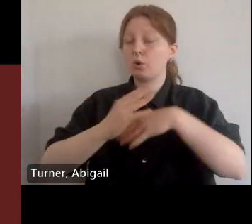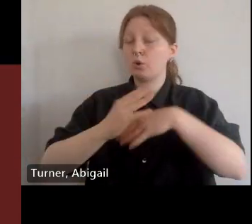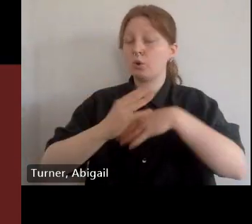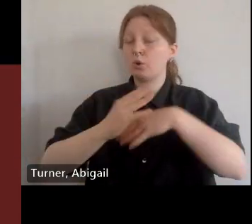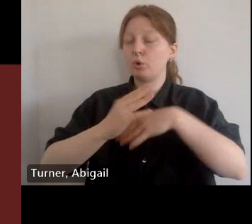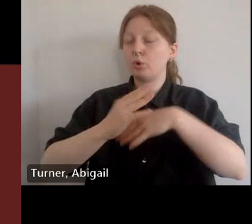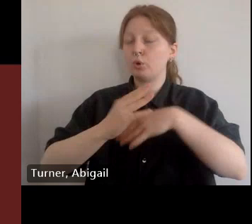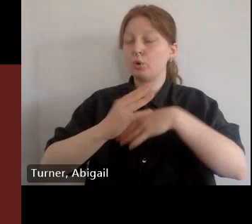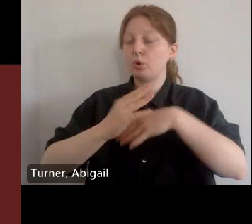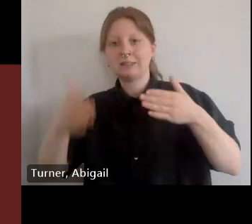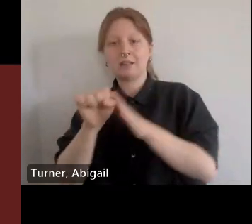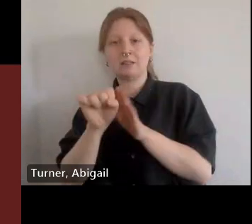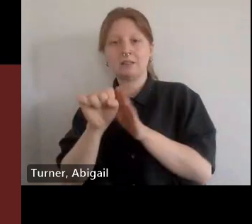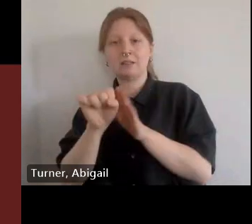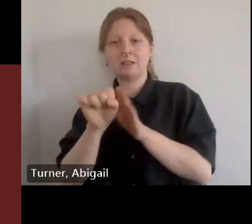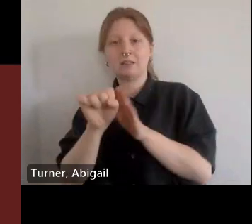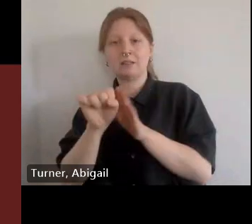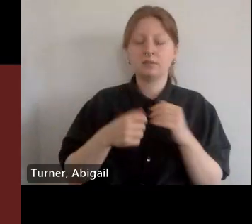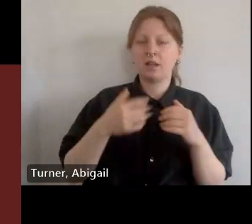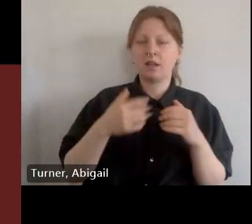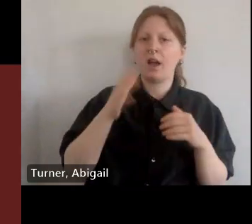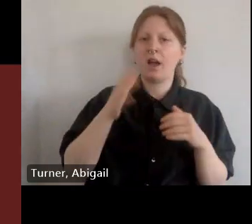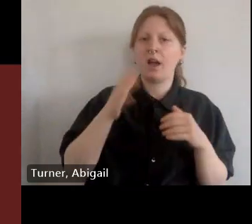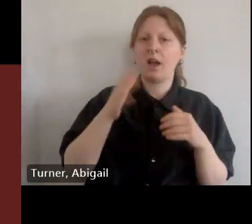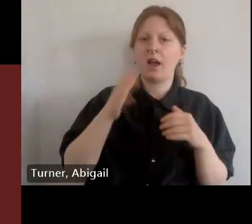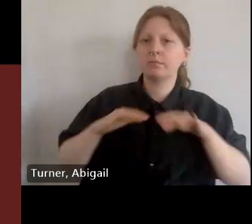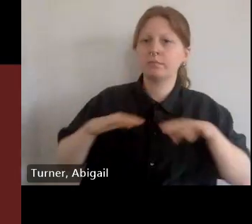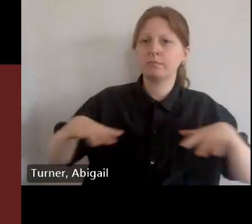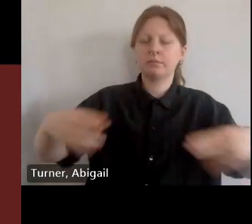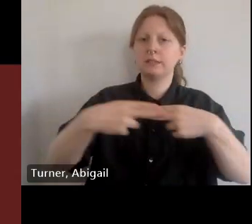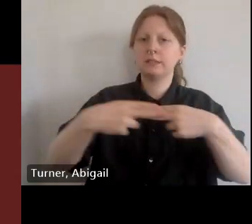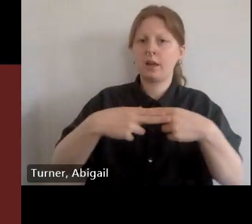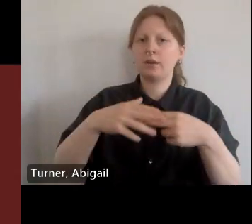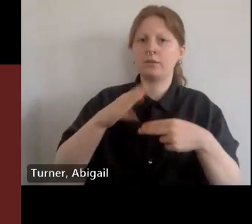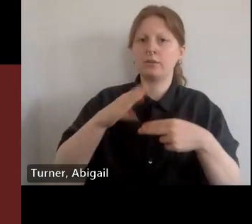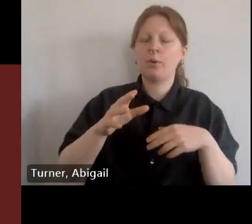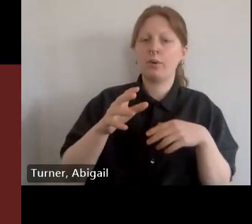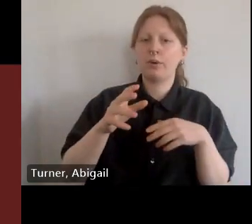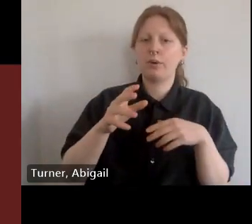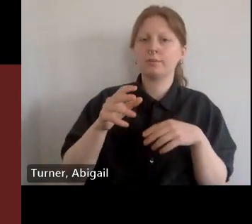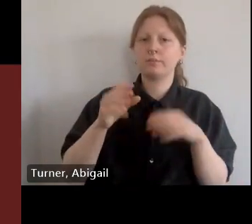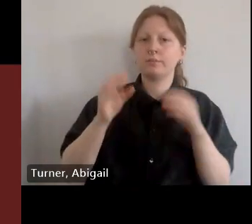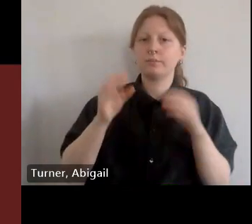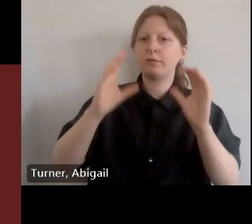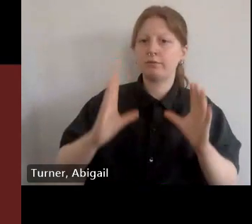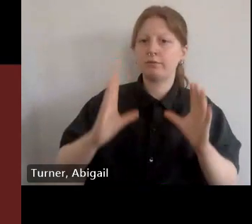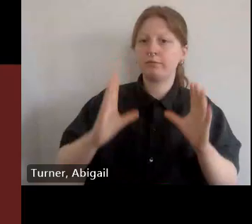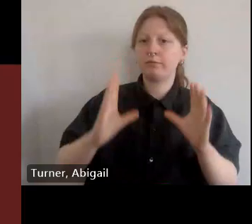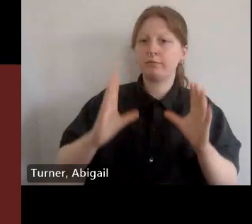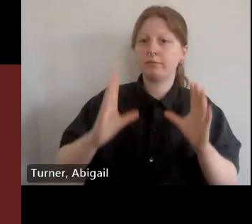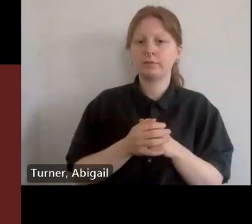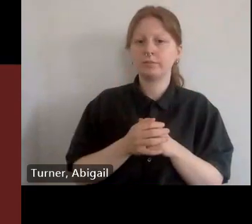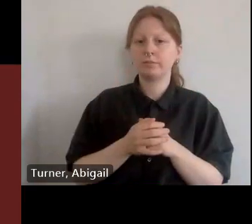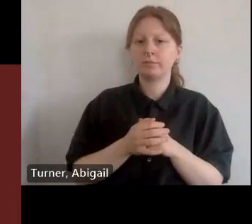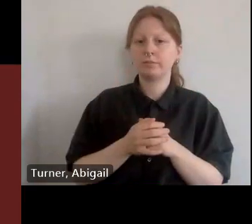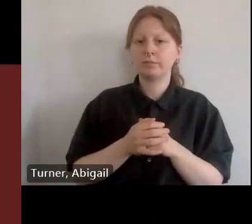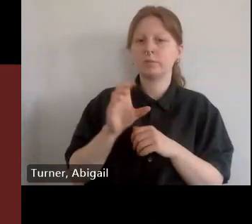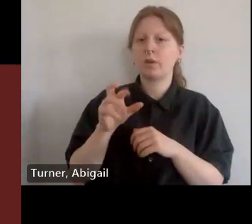sending these slides to your professor, Professor Cardona. So hopefully she can disperse that so you'll have access to those